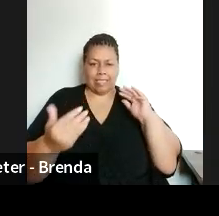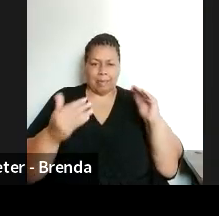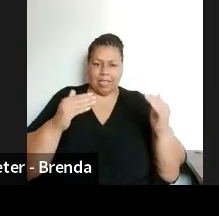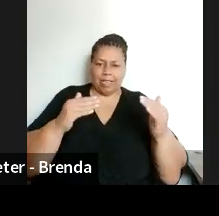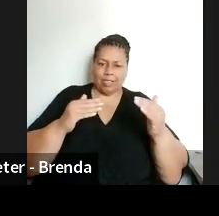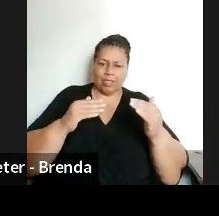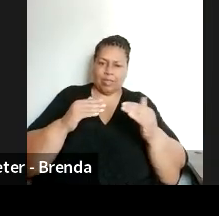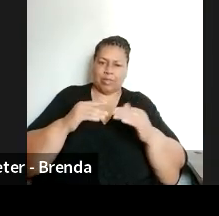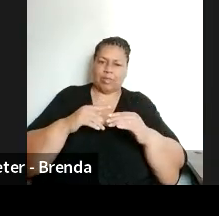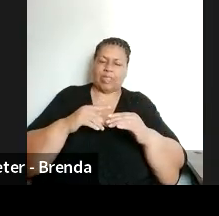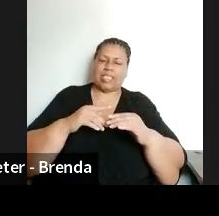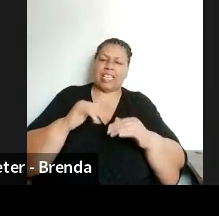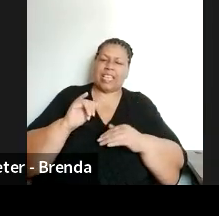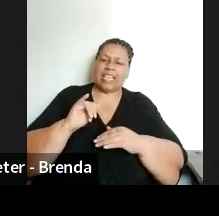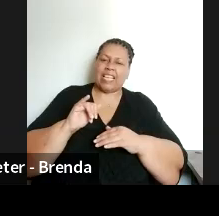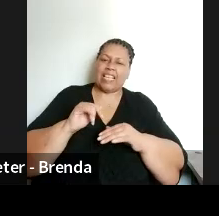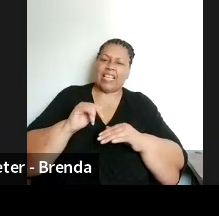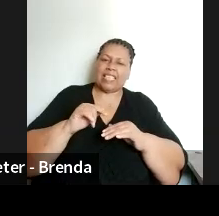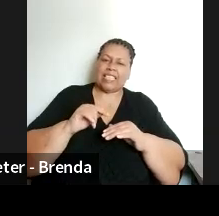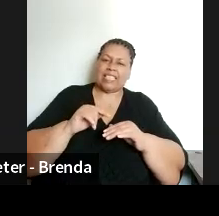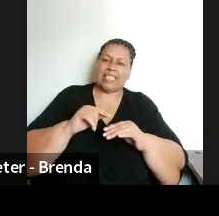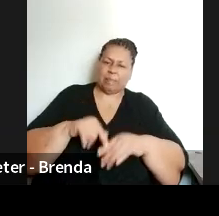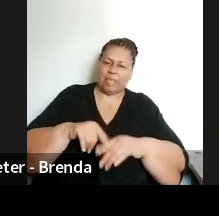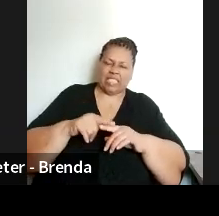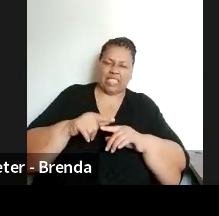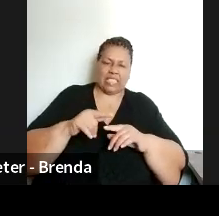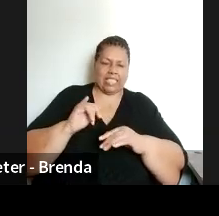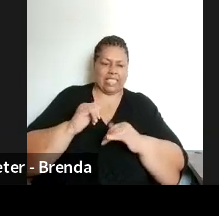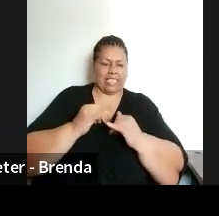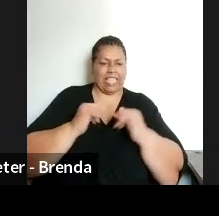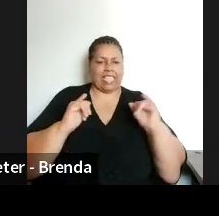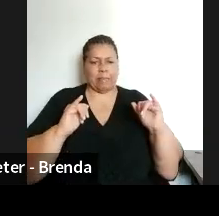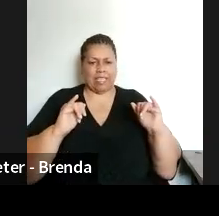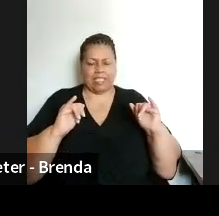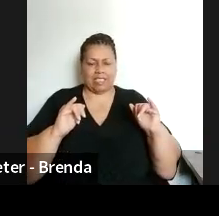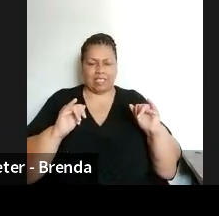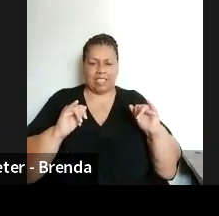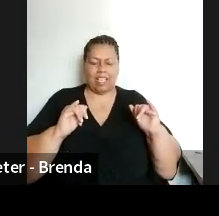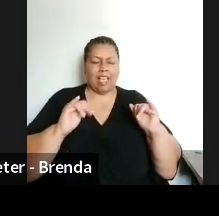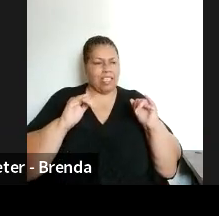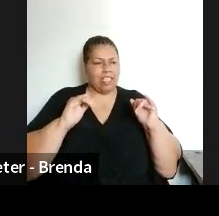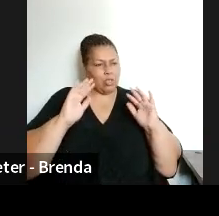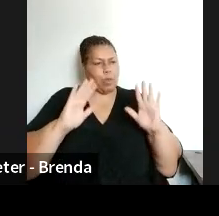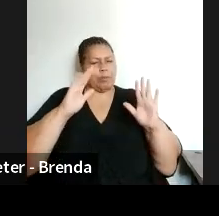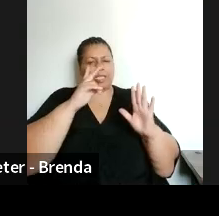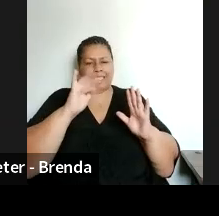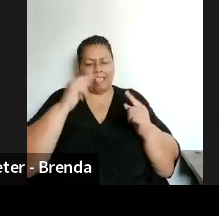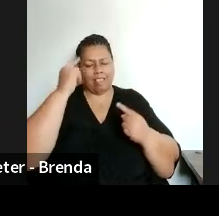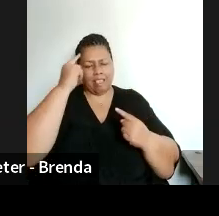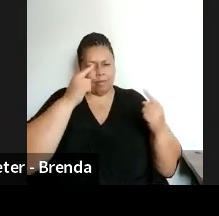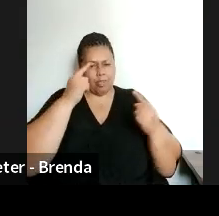And I think it's just incredible to see that thoughtfulness